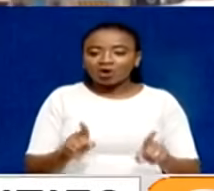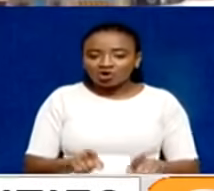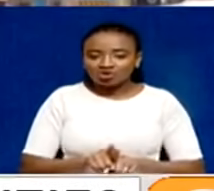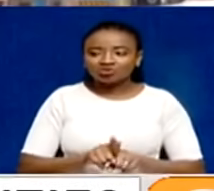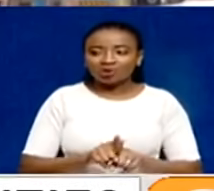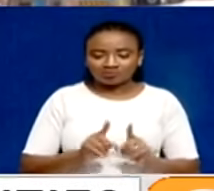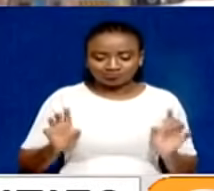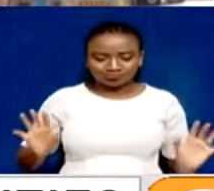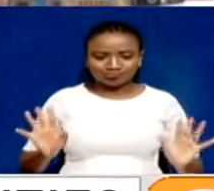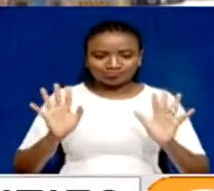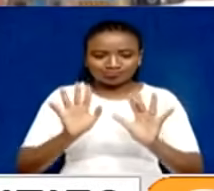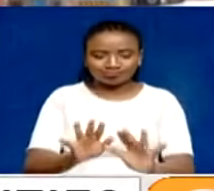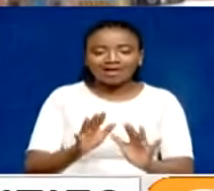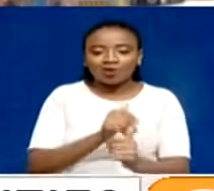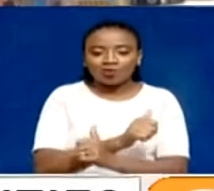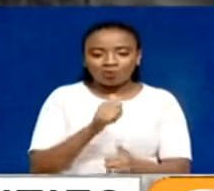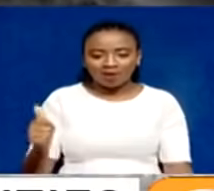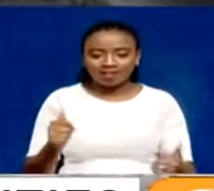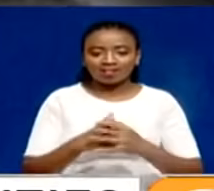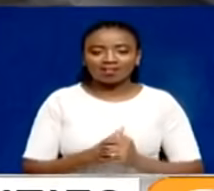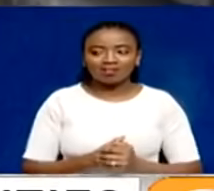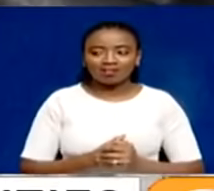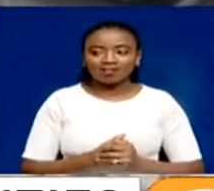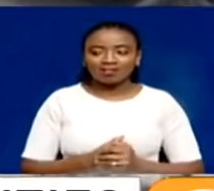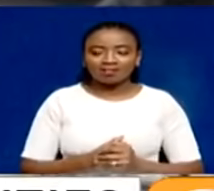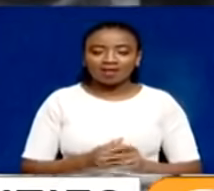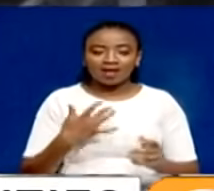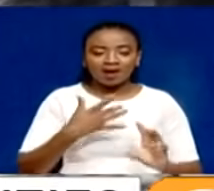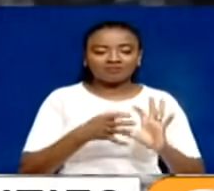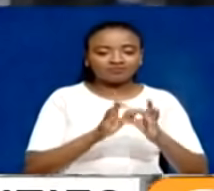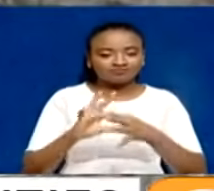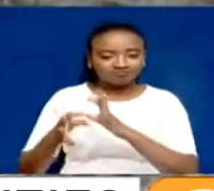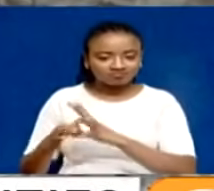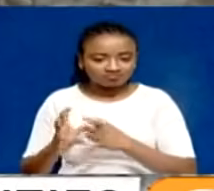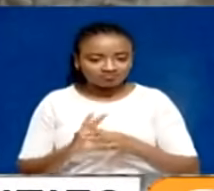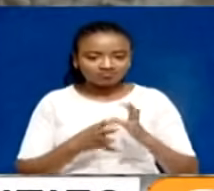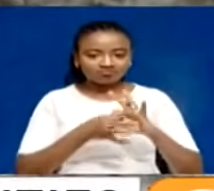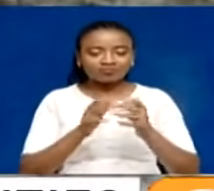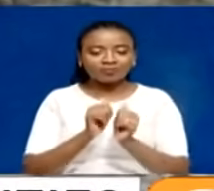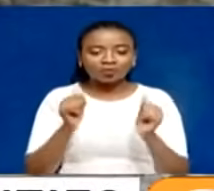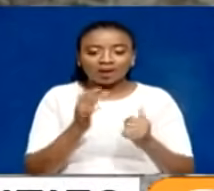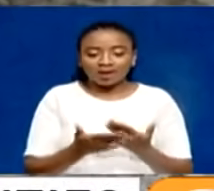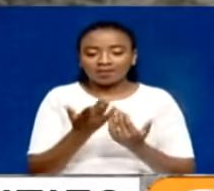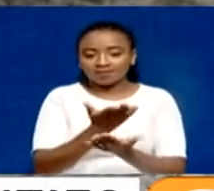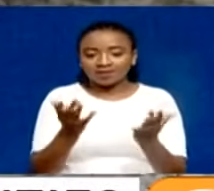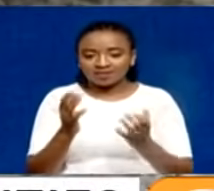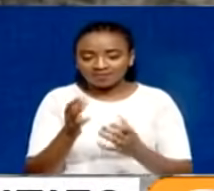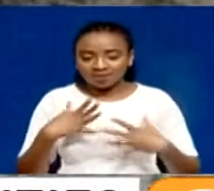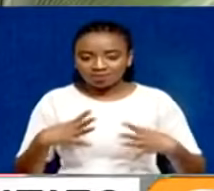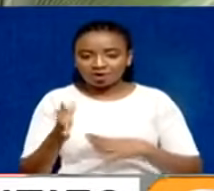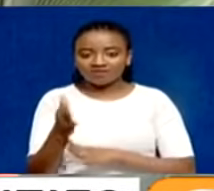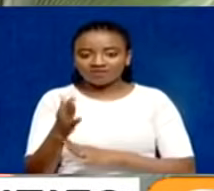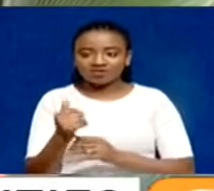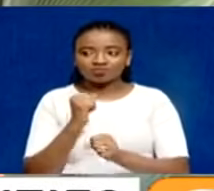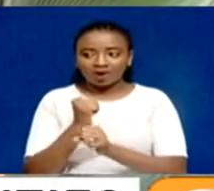ecosystem is said to be restored at the causeway by ensuring reconnection of the creeks, a move that will improve the livelihoods of the fishermen in the